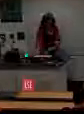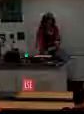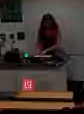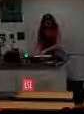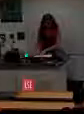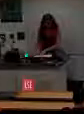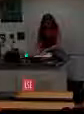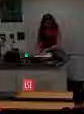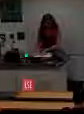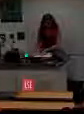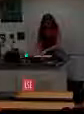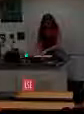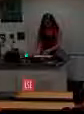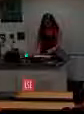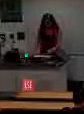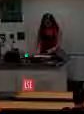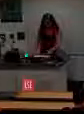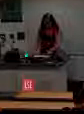She would ask her son, she would ask